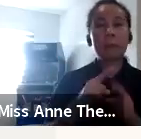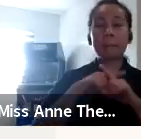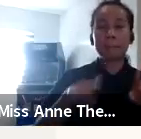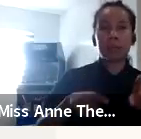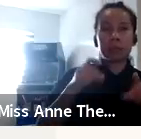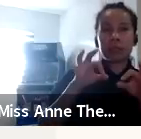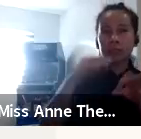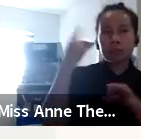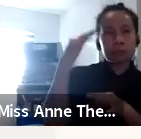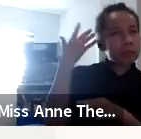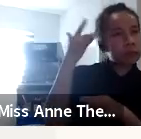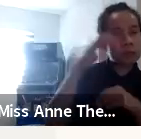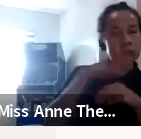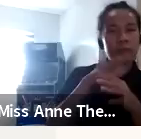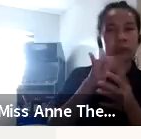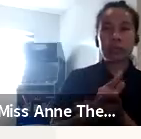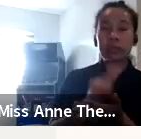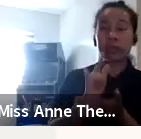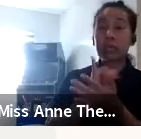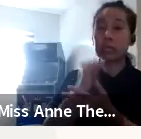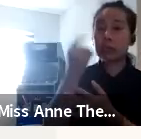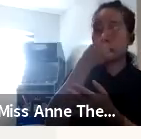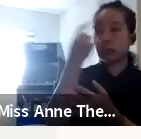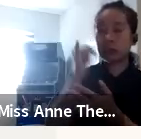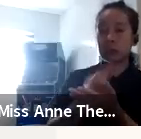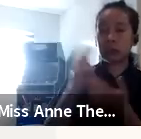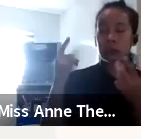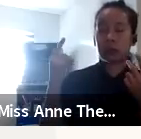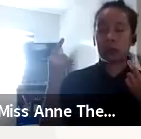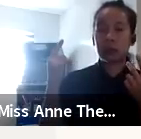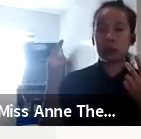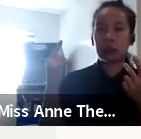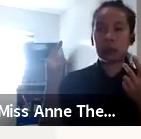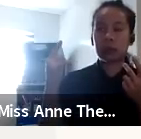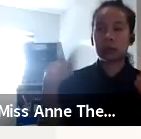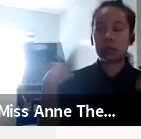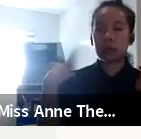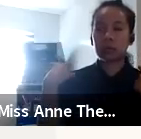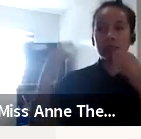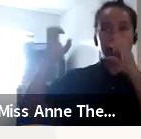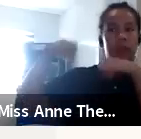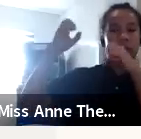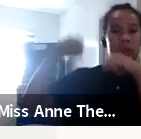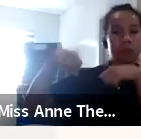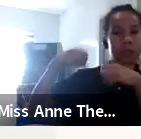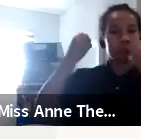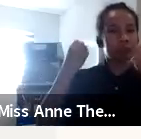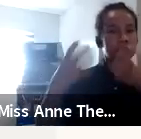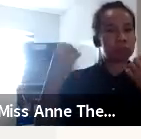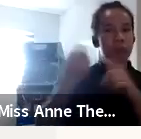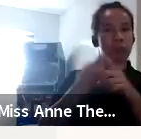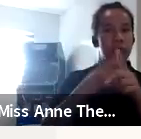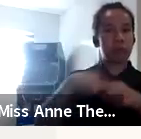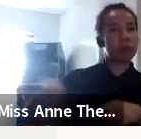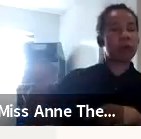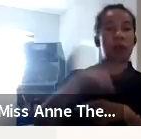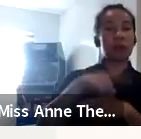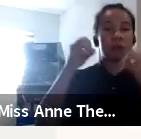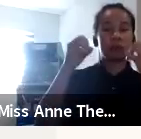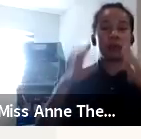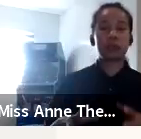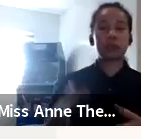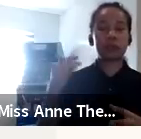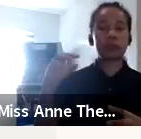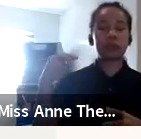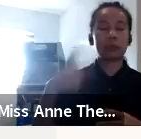about it, it's because they have they look at us big they look at